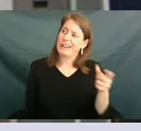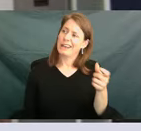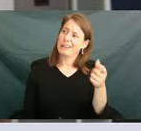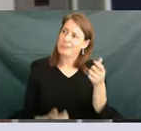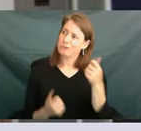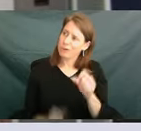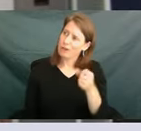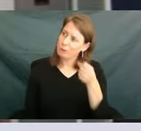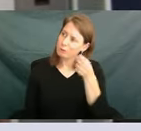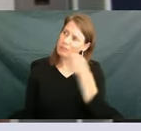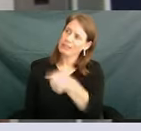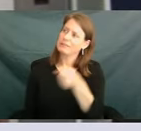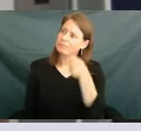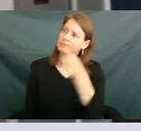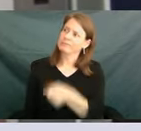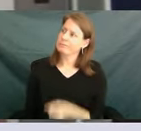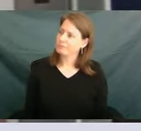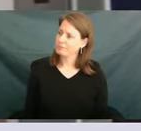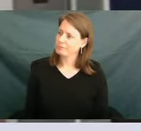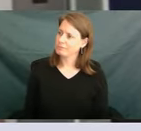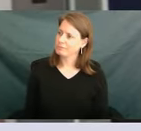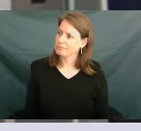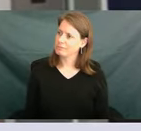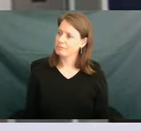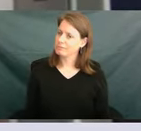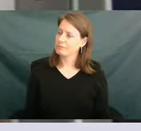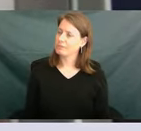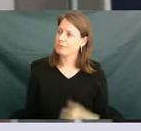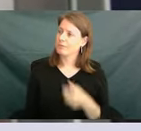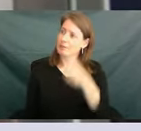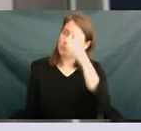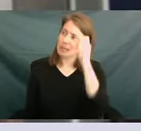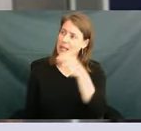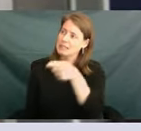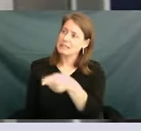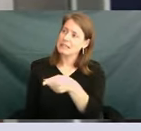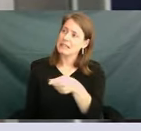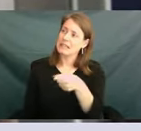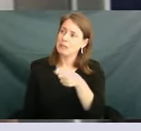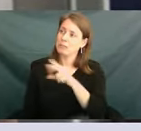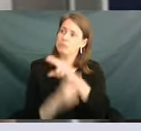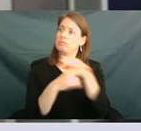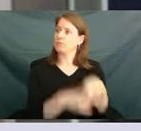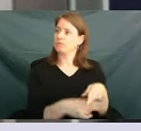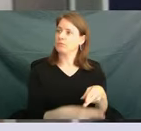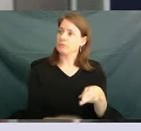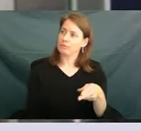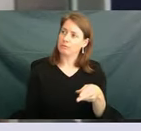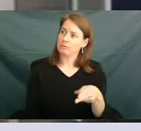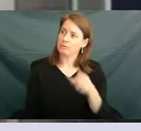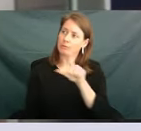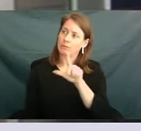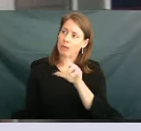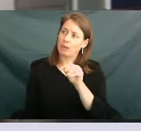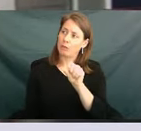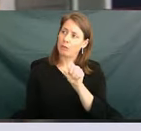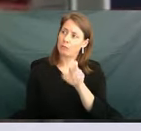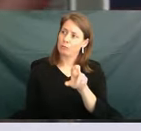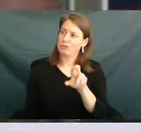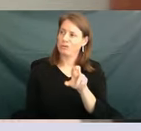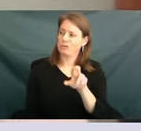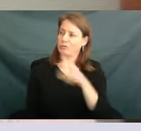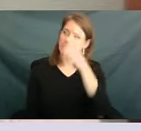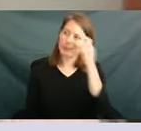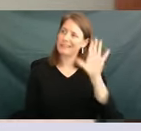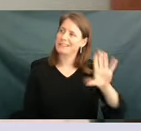on calling it Ben's team losers because they just lost in the game what we was playing. Thank